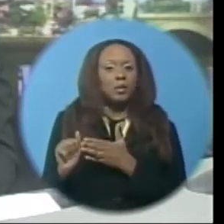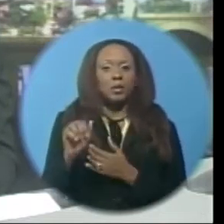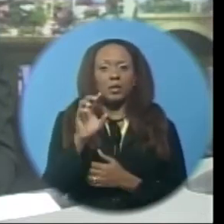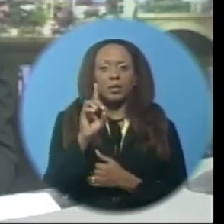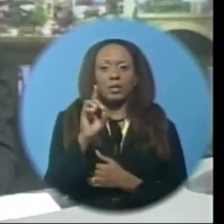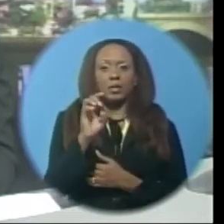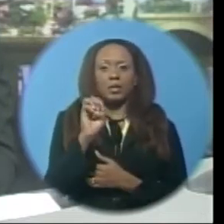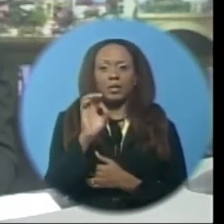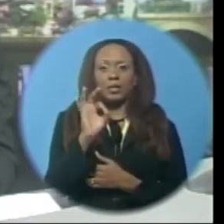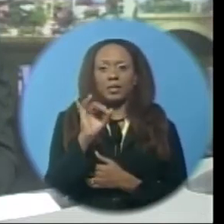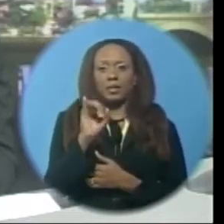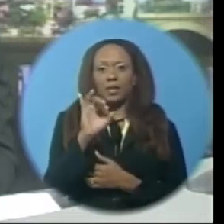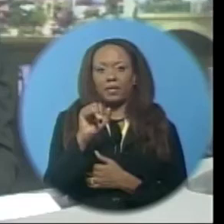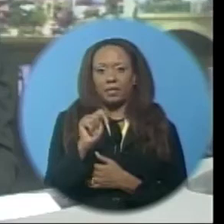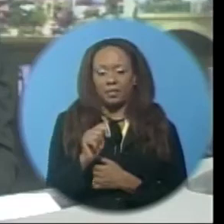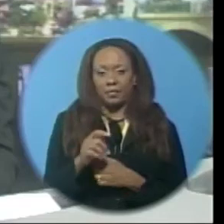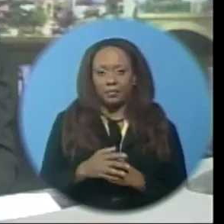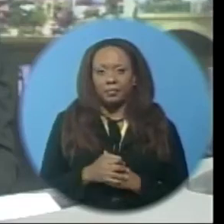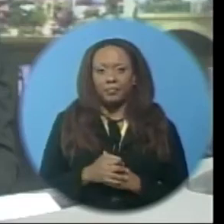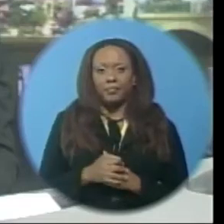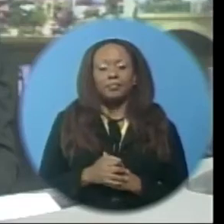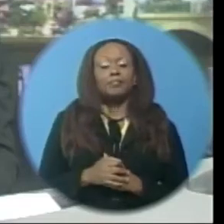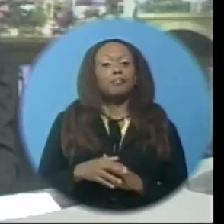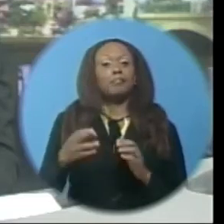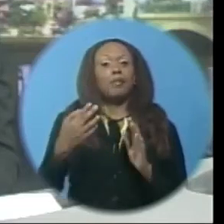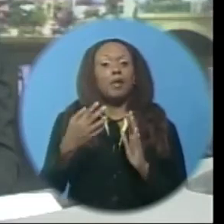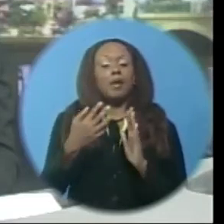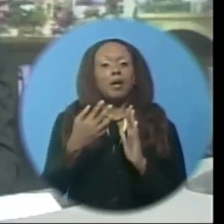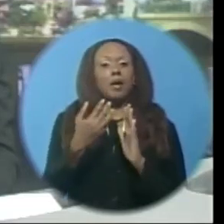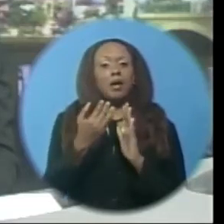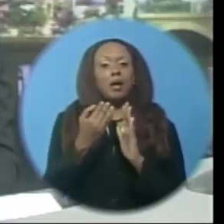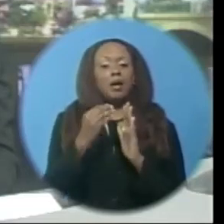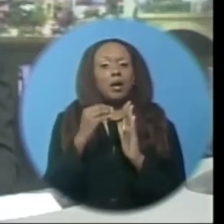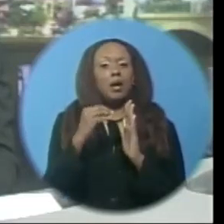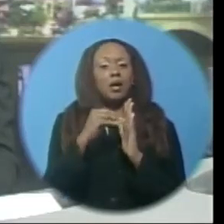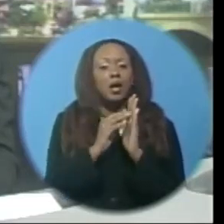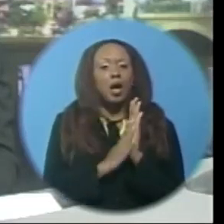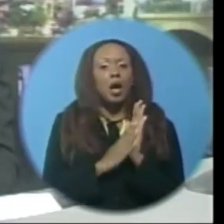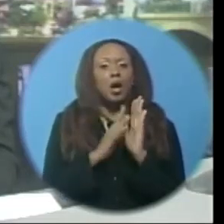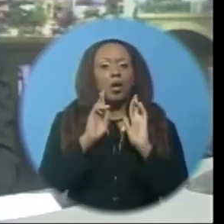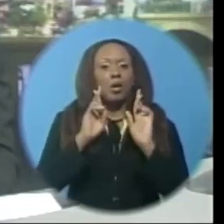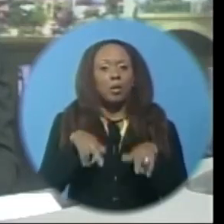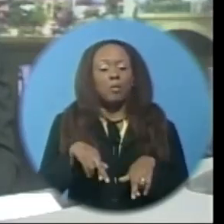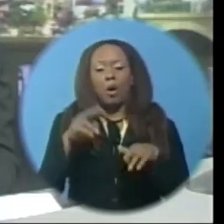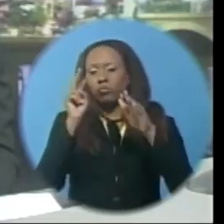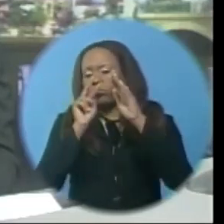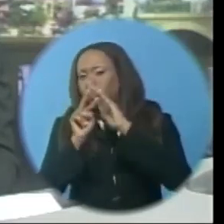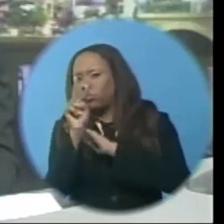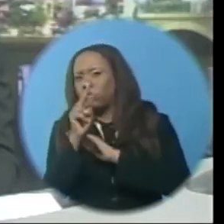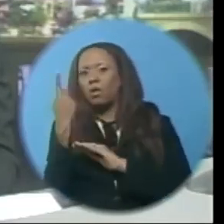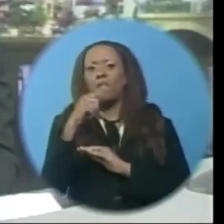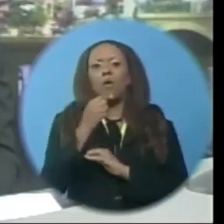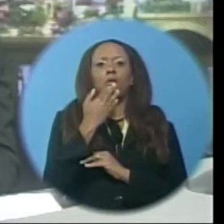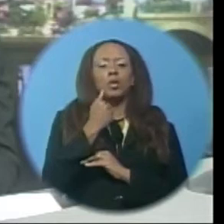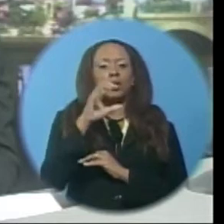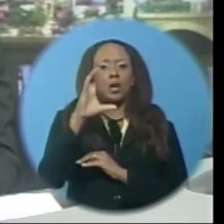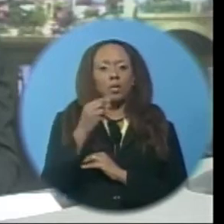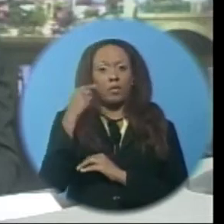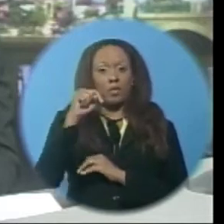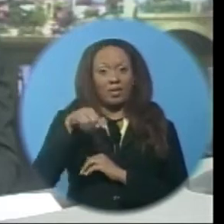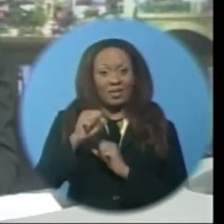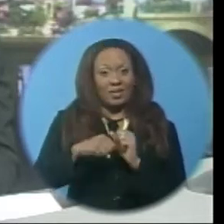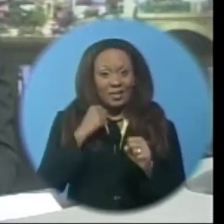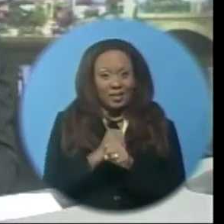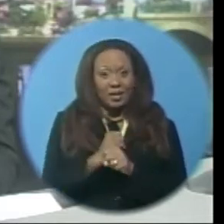year. According to a mid-year report released by the Ministry of Finance, the revised revenue forecast for the Ghana Sugar Corporation